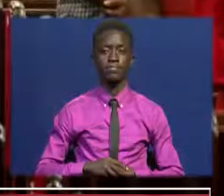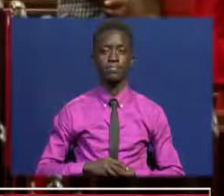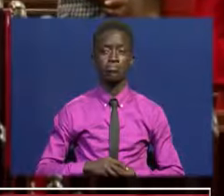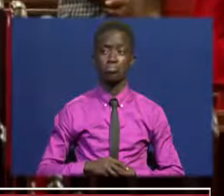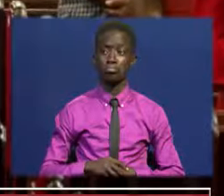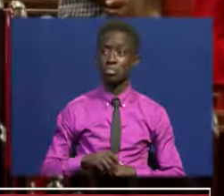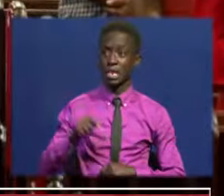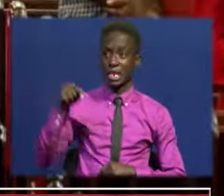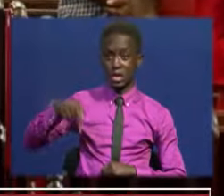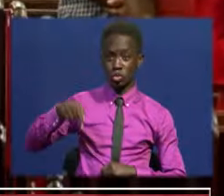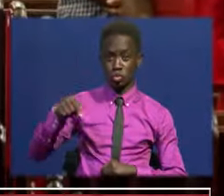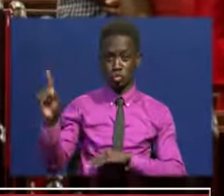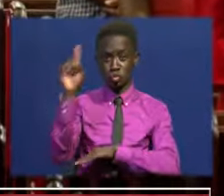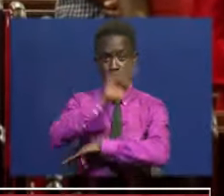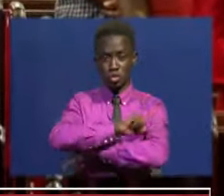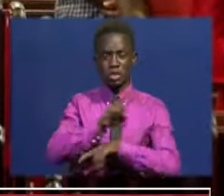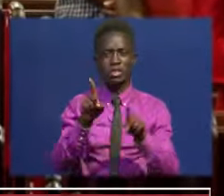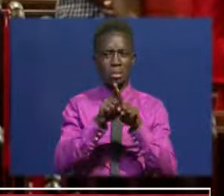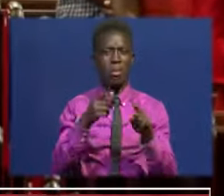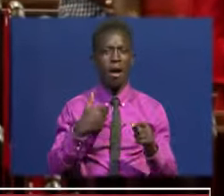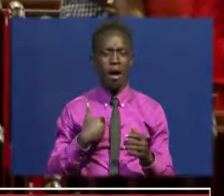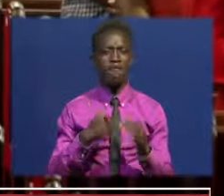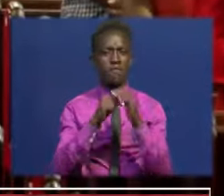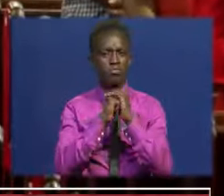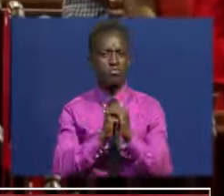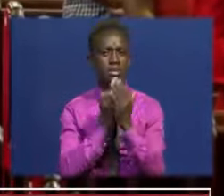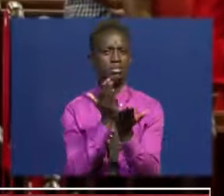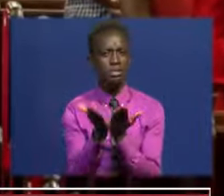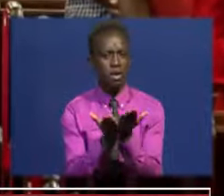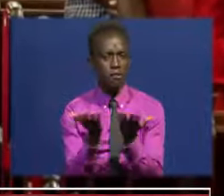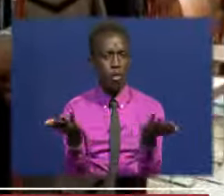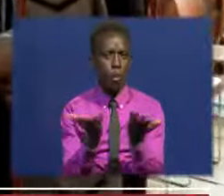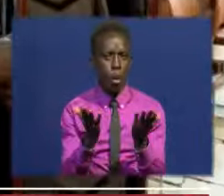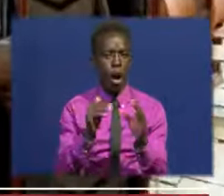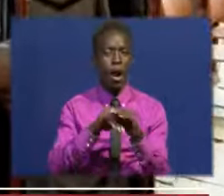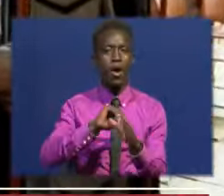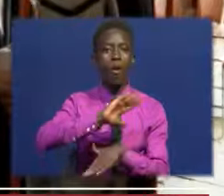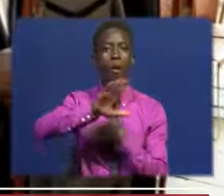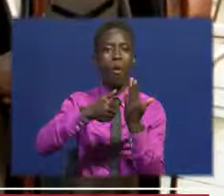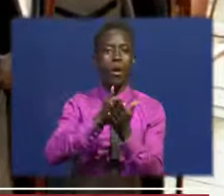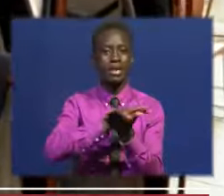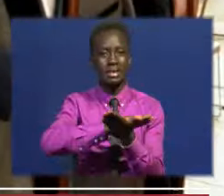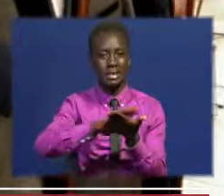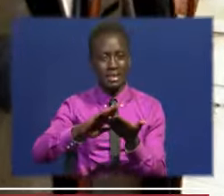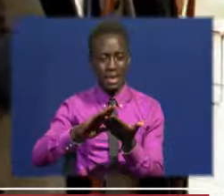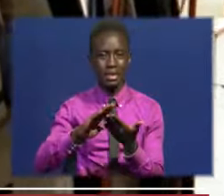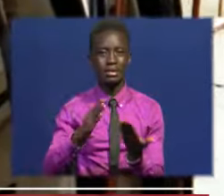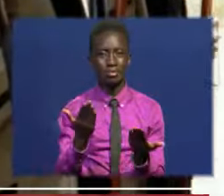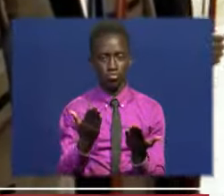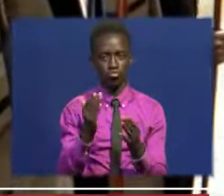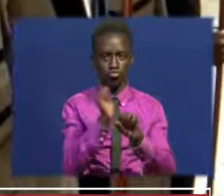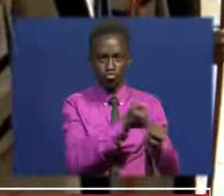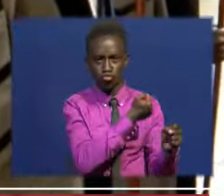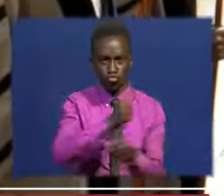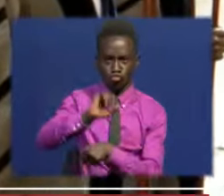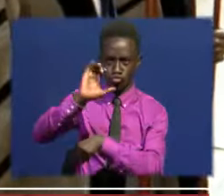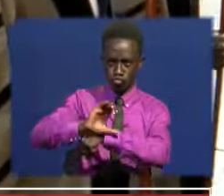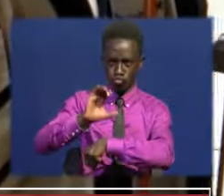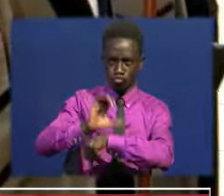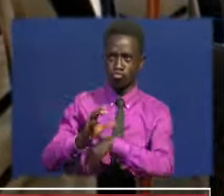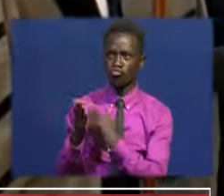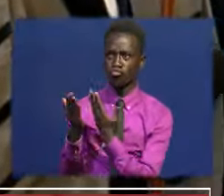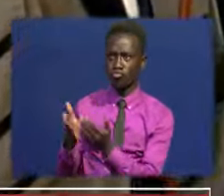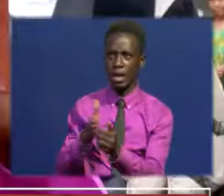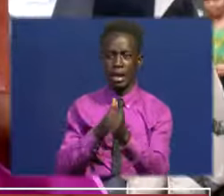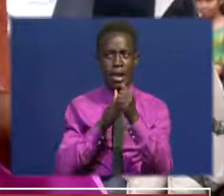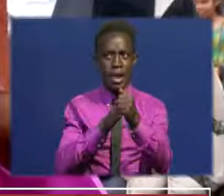Siku hii pia iliadhimishwa na ibada ya kanisa katika kanisa la All Saints Cathedral ikiongozwa na askofu mkuu wa kanisa la Kianglikana Jackson